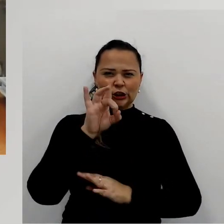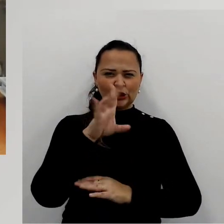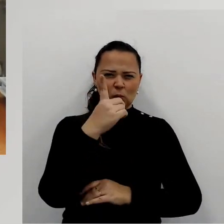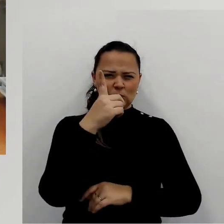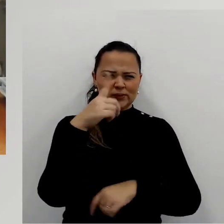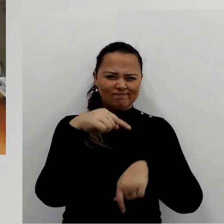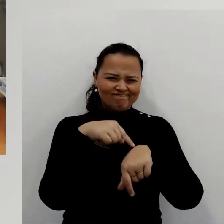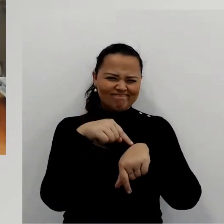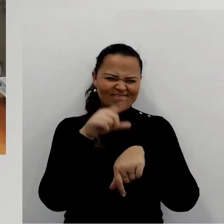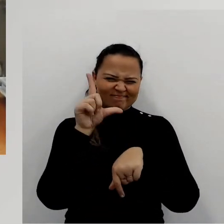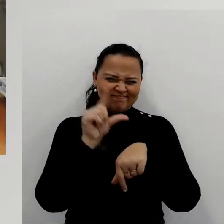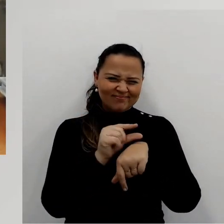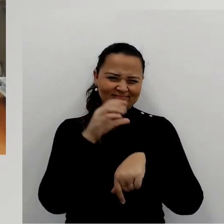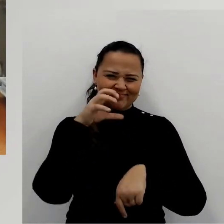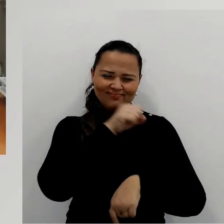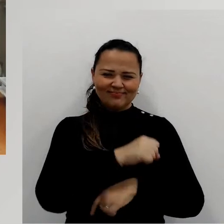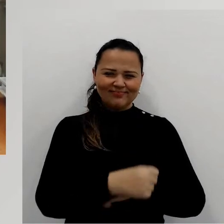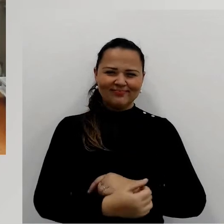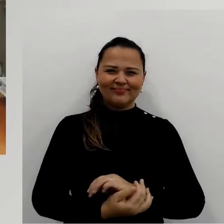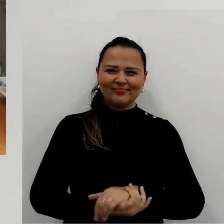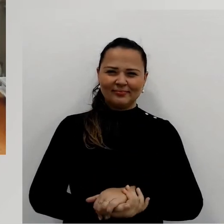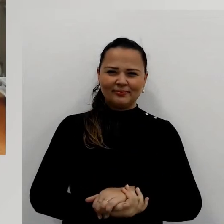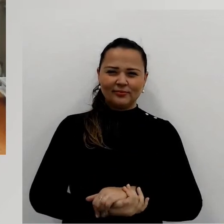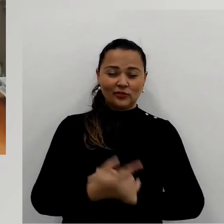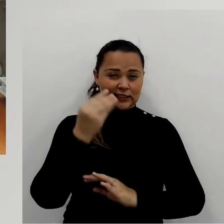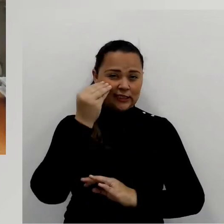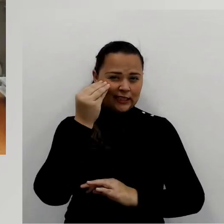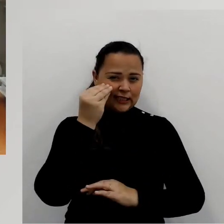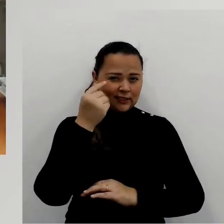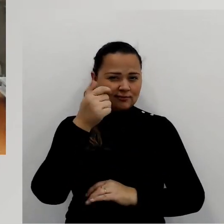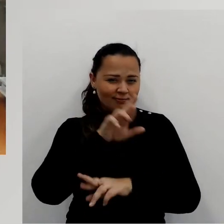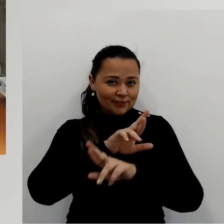We could try something different, but I don't think so.